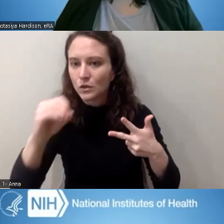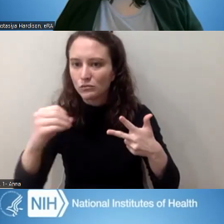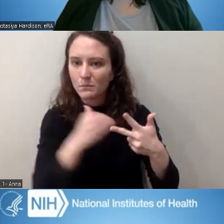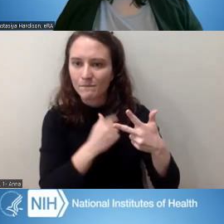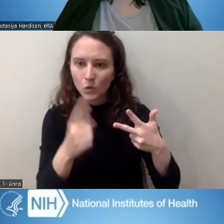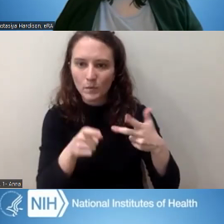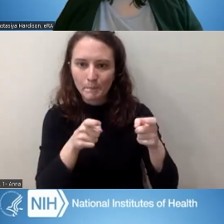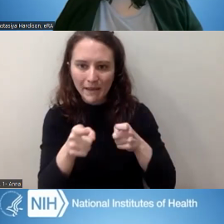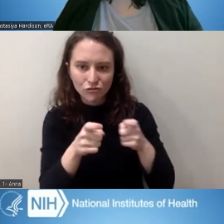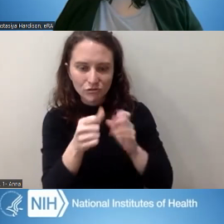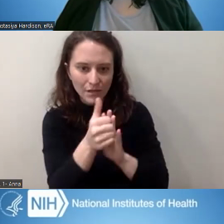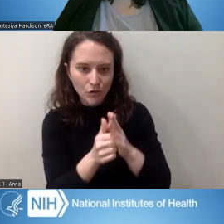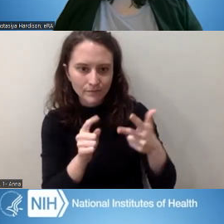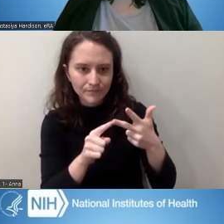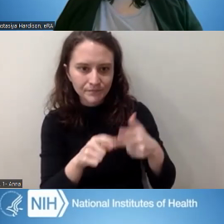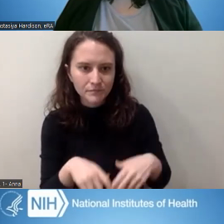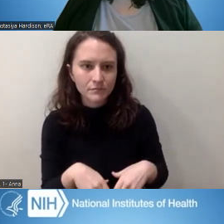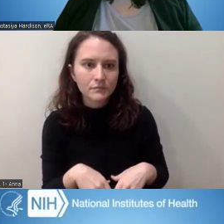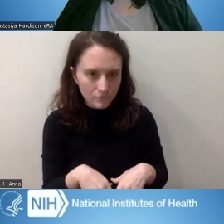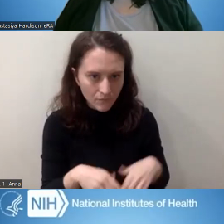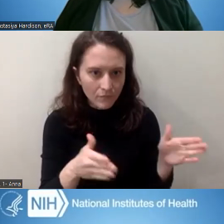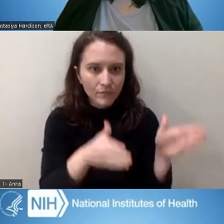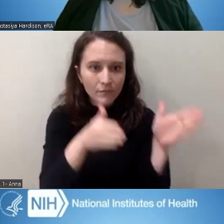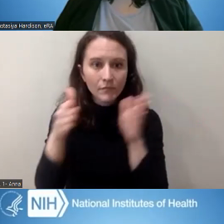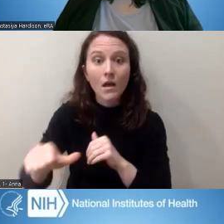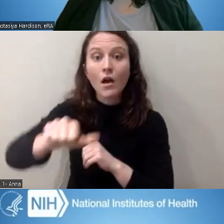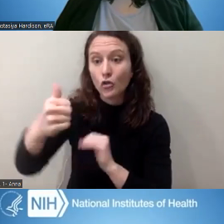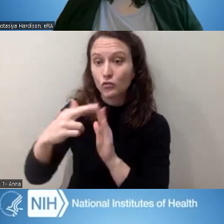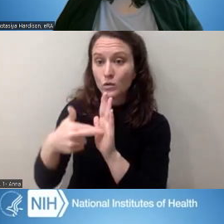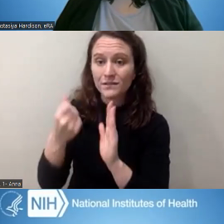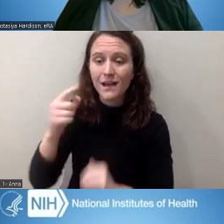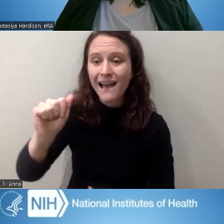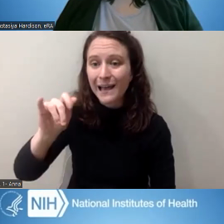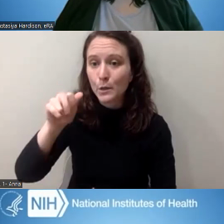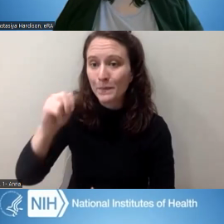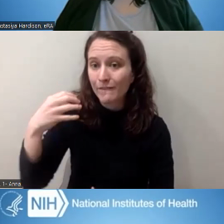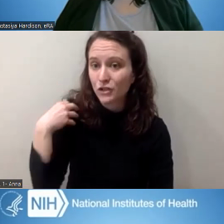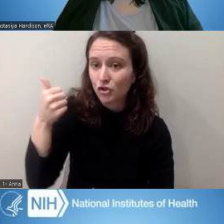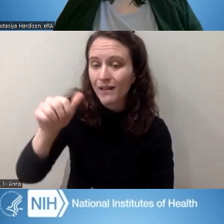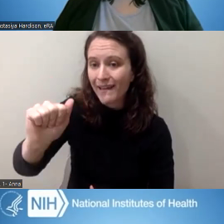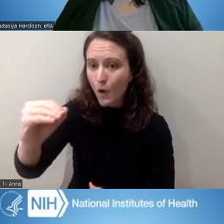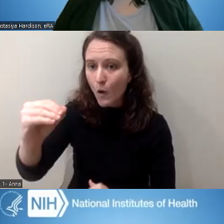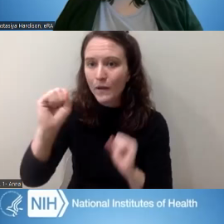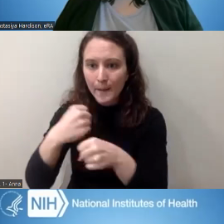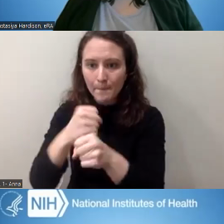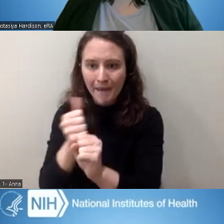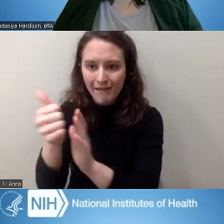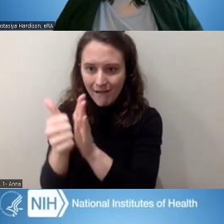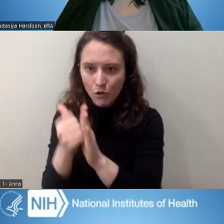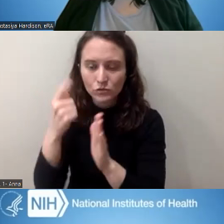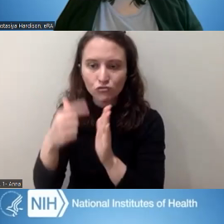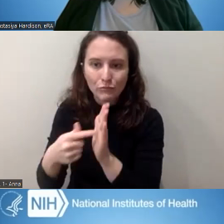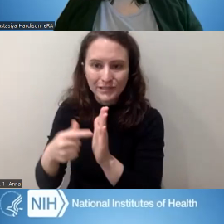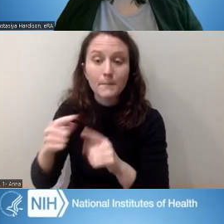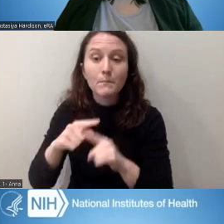other roles. There's the administrative official who can also create accounts for your institution, but the signing official is the one who can